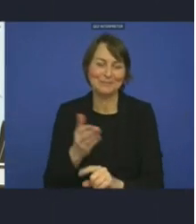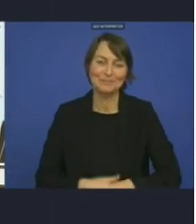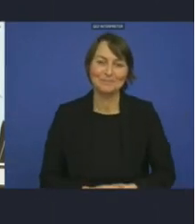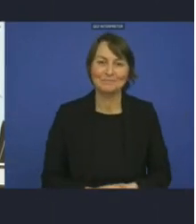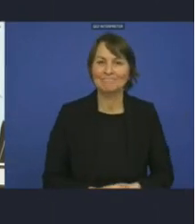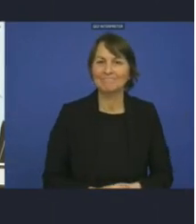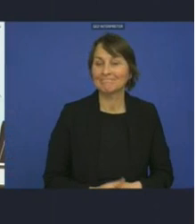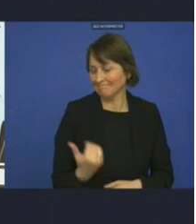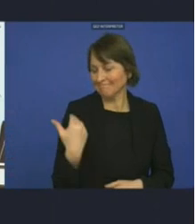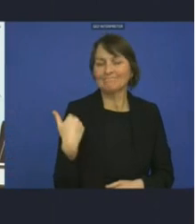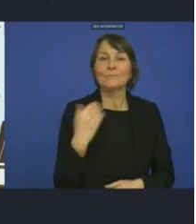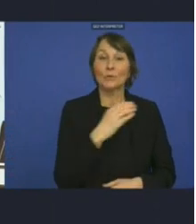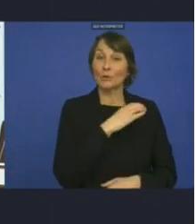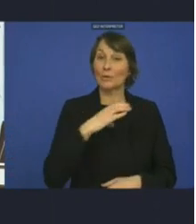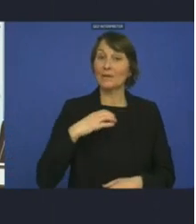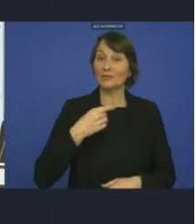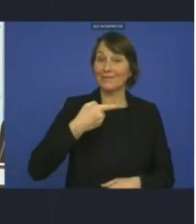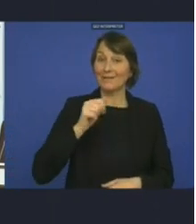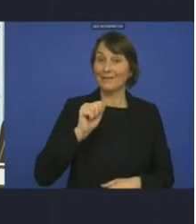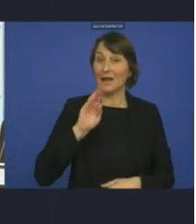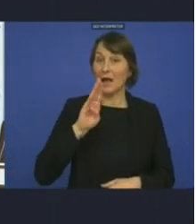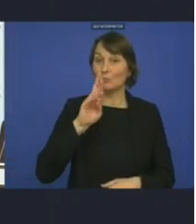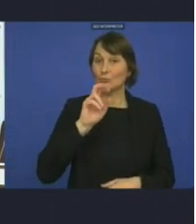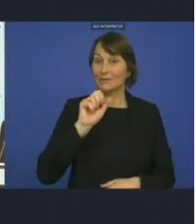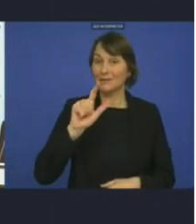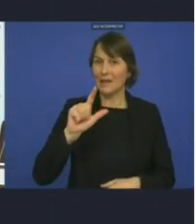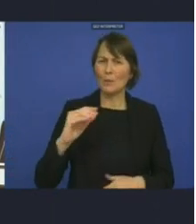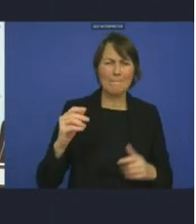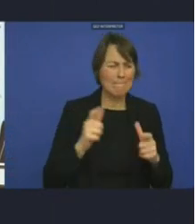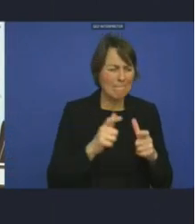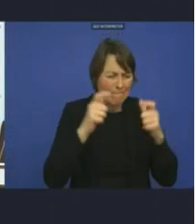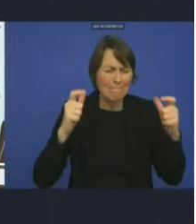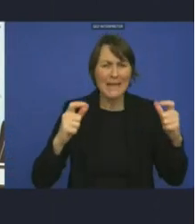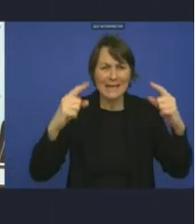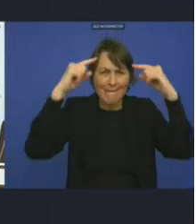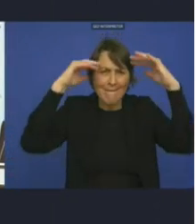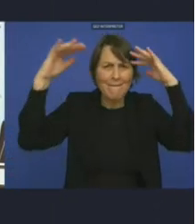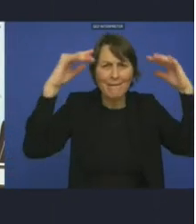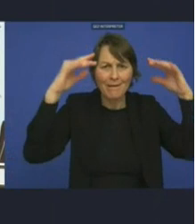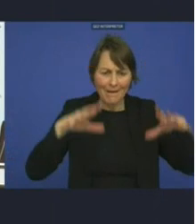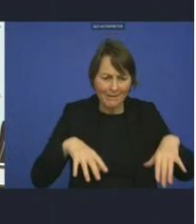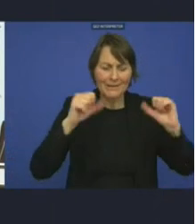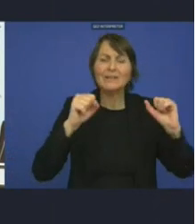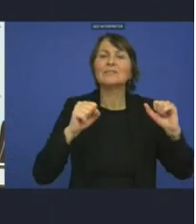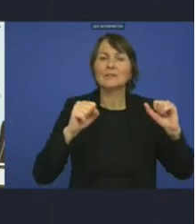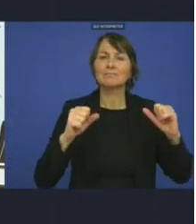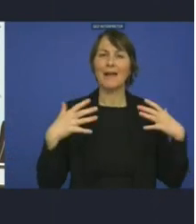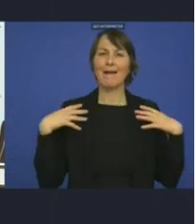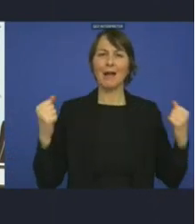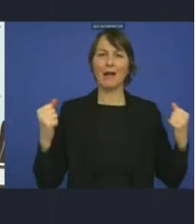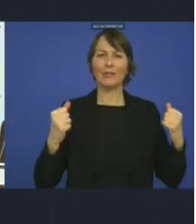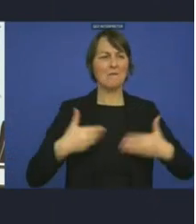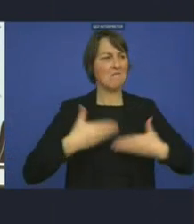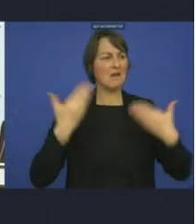Healthy Lifestyle for All is a new big initiative. It follows the Tartu Call on a Healthy Lifestyle that